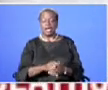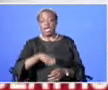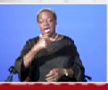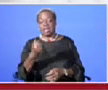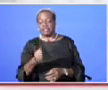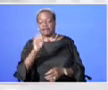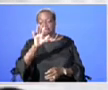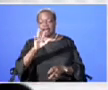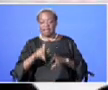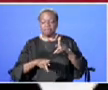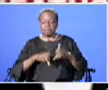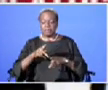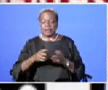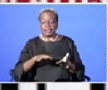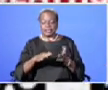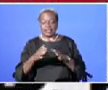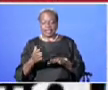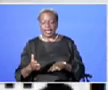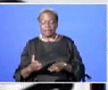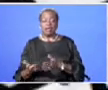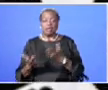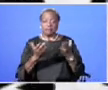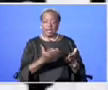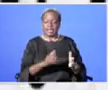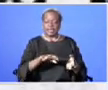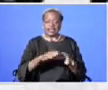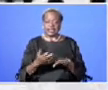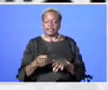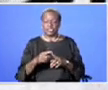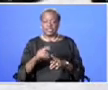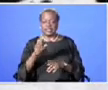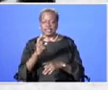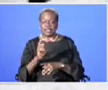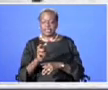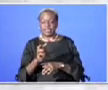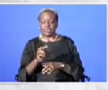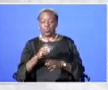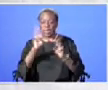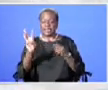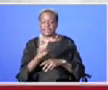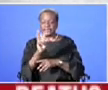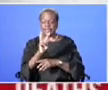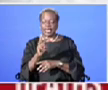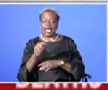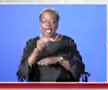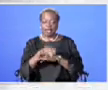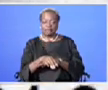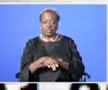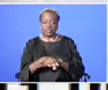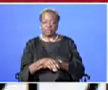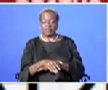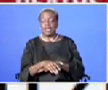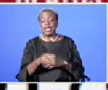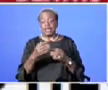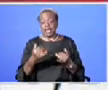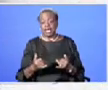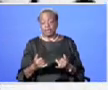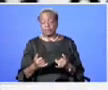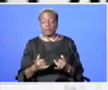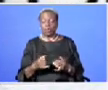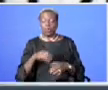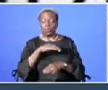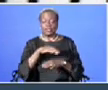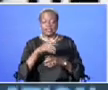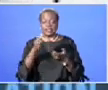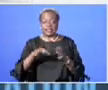died since Johnson Roll, bringing the death count in the Bahamas to six up to Wednesday afternoon. The initial death raised concerns over how